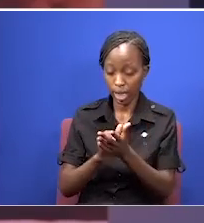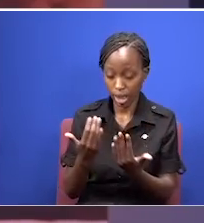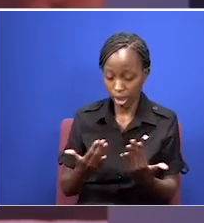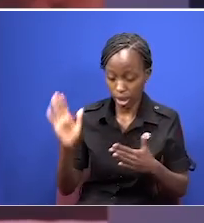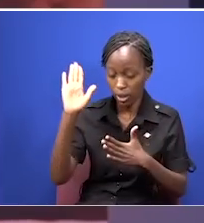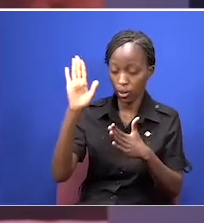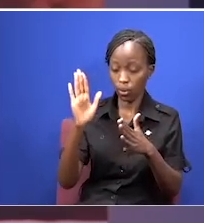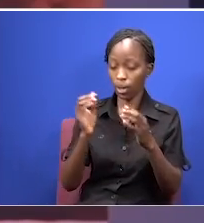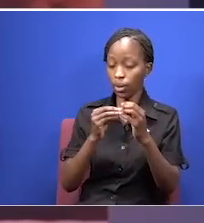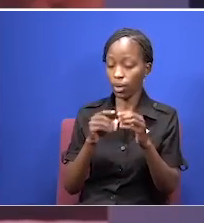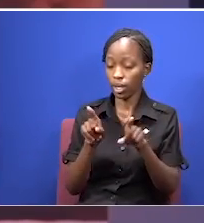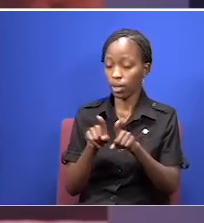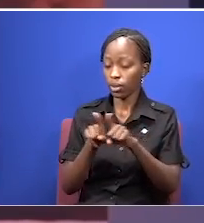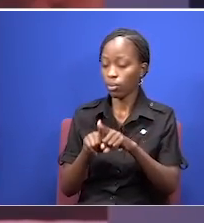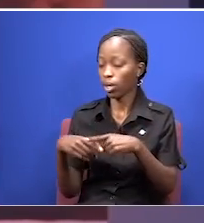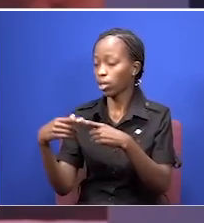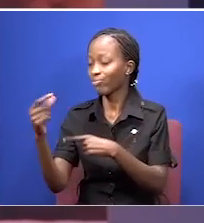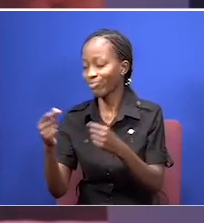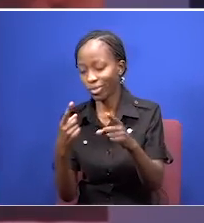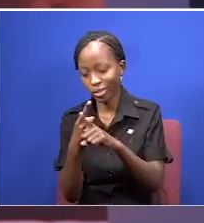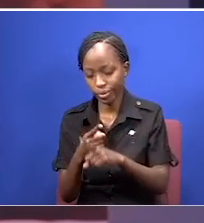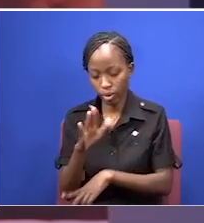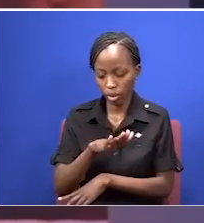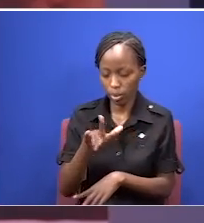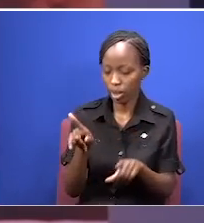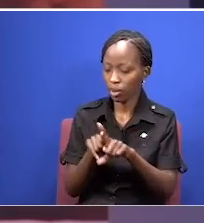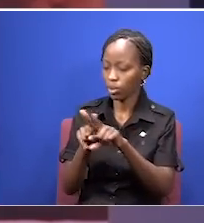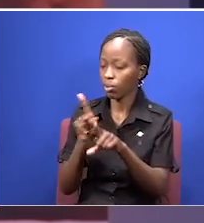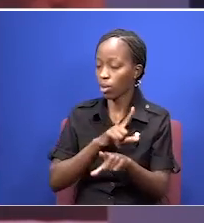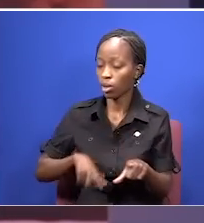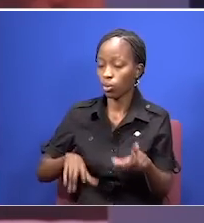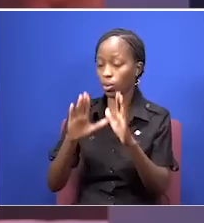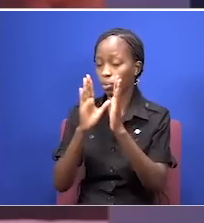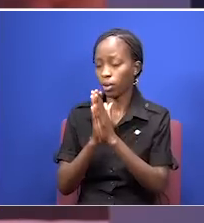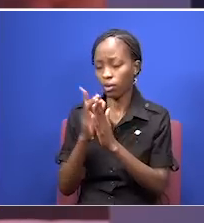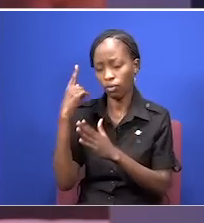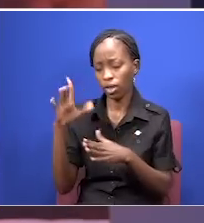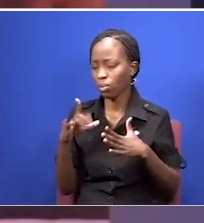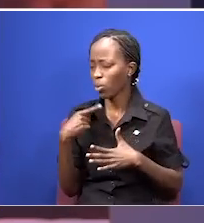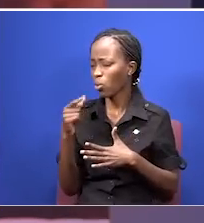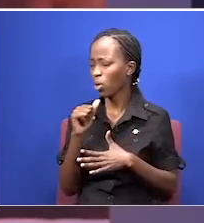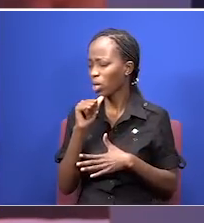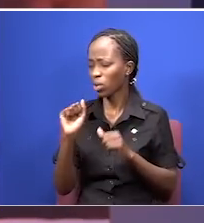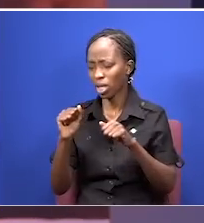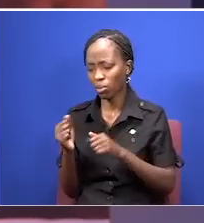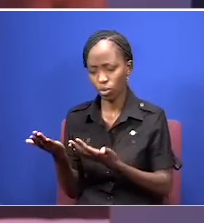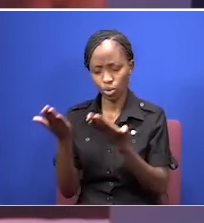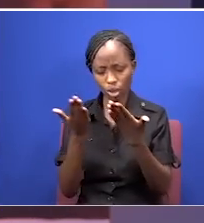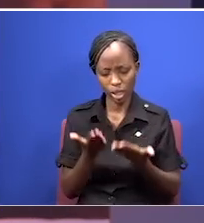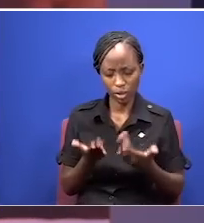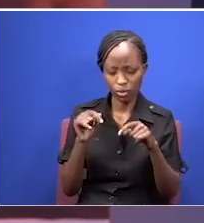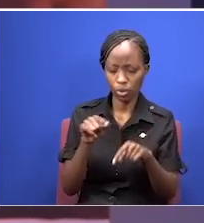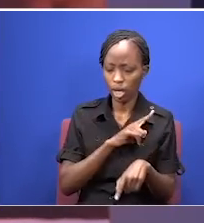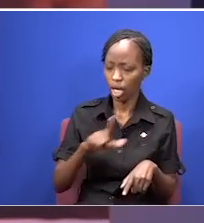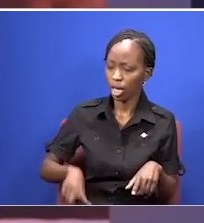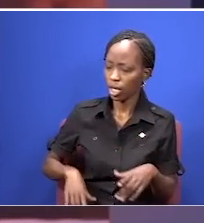encounter as they go on their marketplace we want especially to pray those who have not even been able to give today